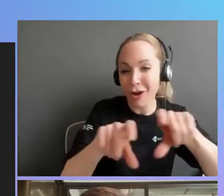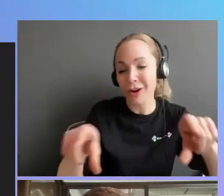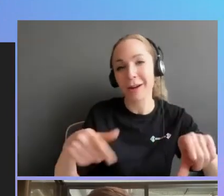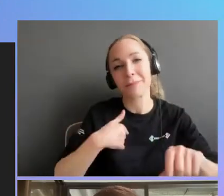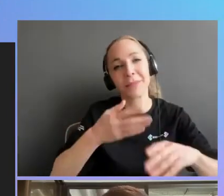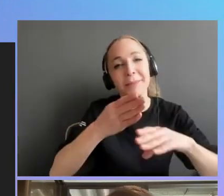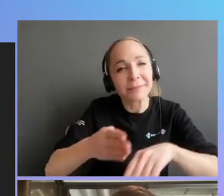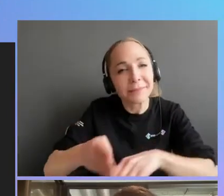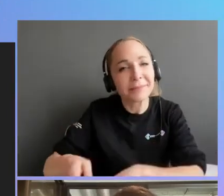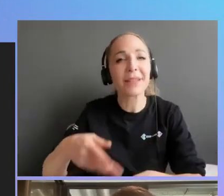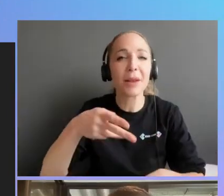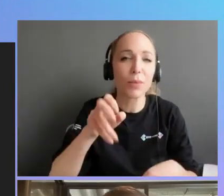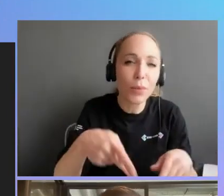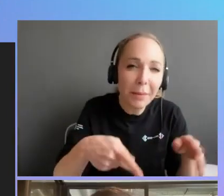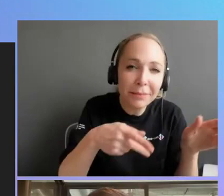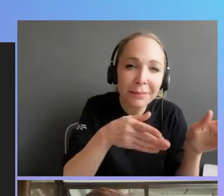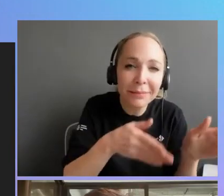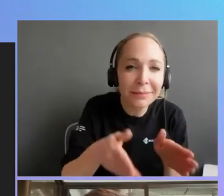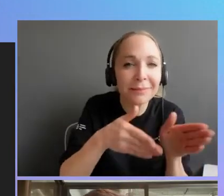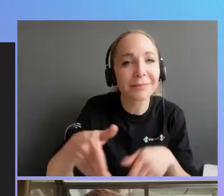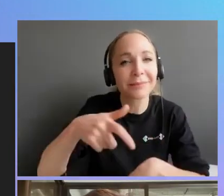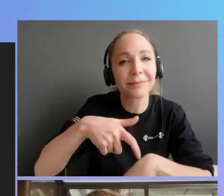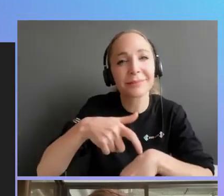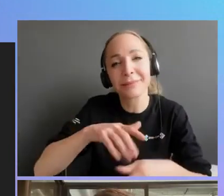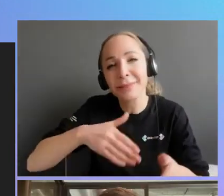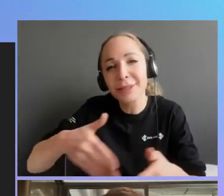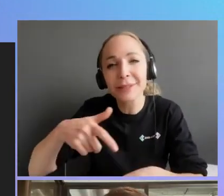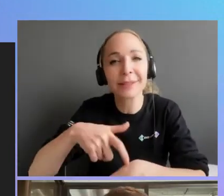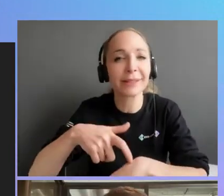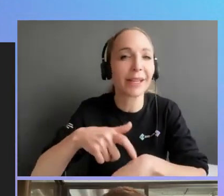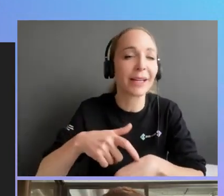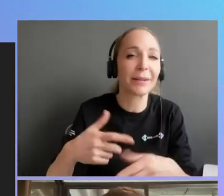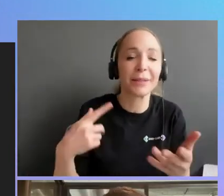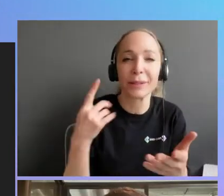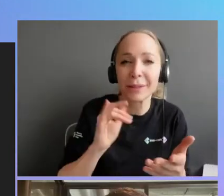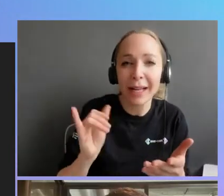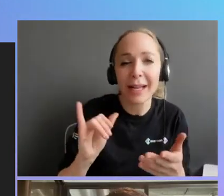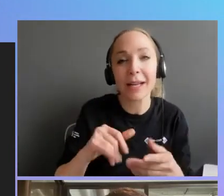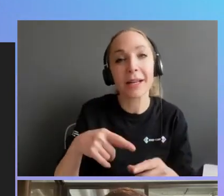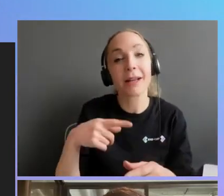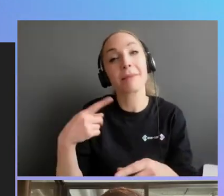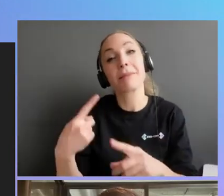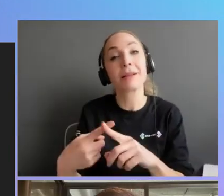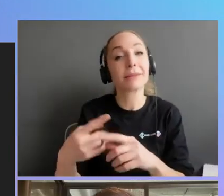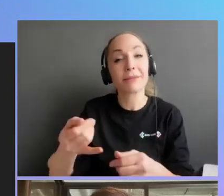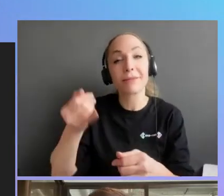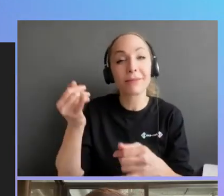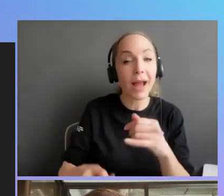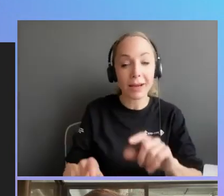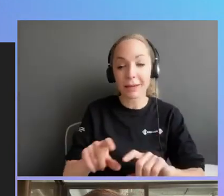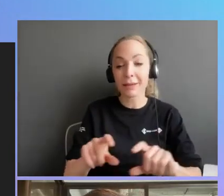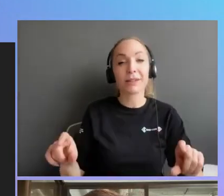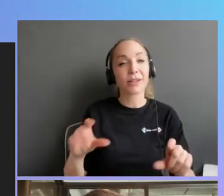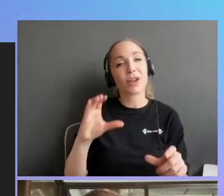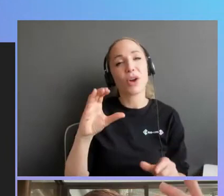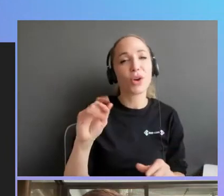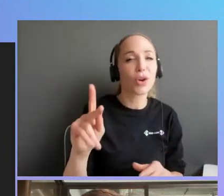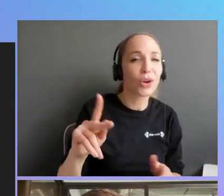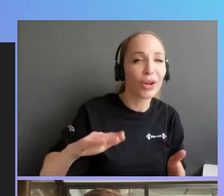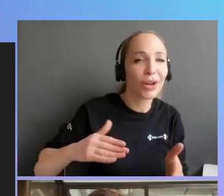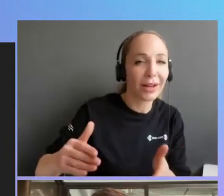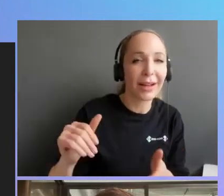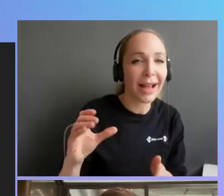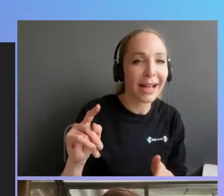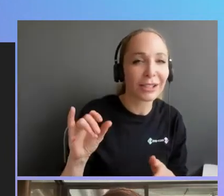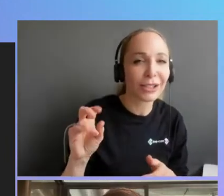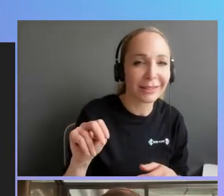time, and the difficulty of the recipe. And then finally, the primary call to action of the recipe card is a cook action, which will open up a different modal, but it'll